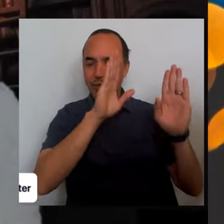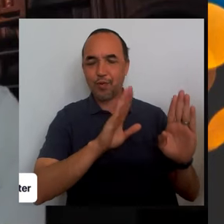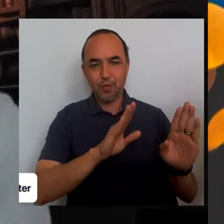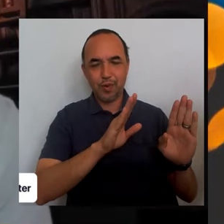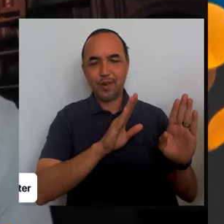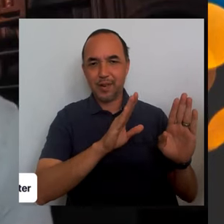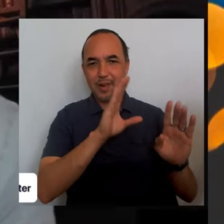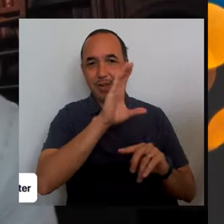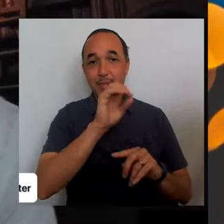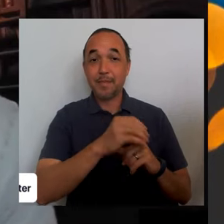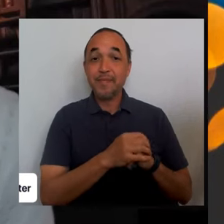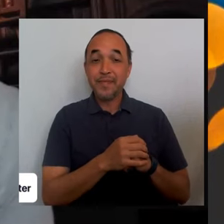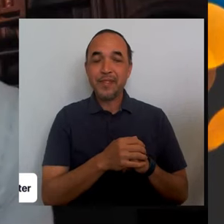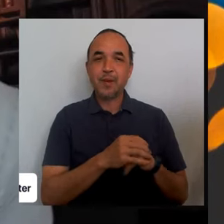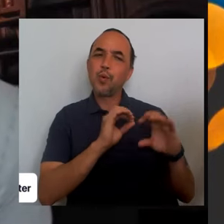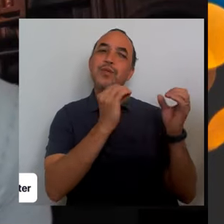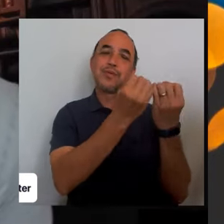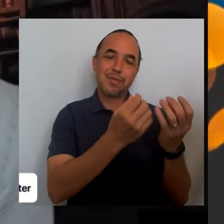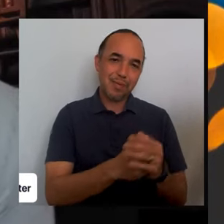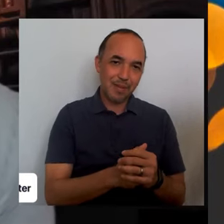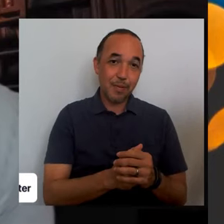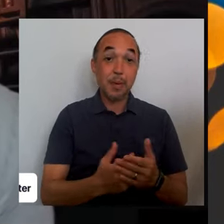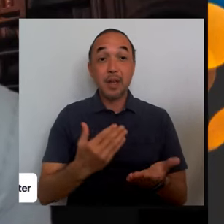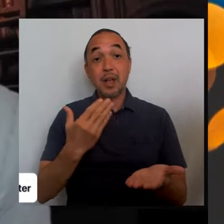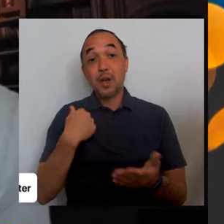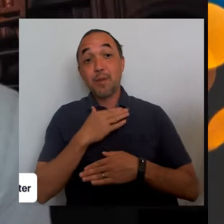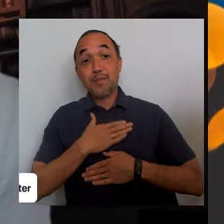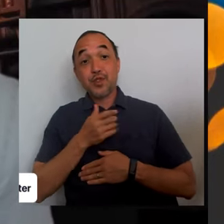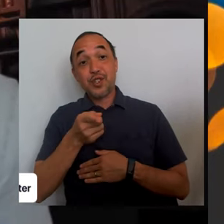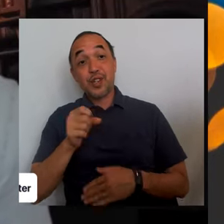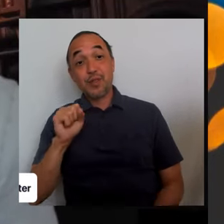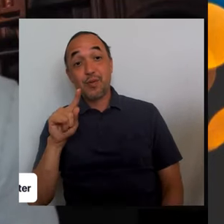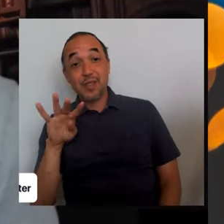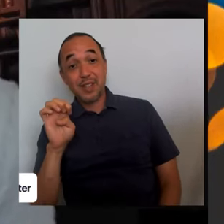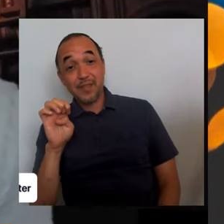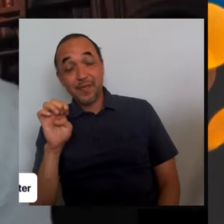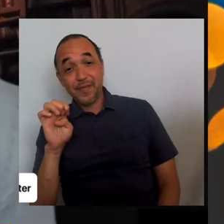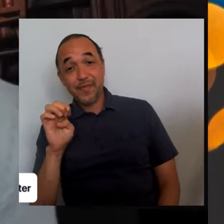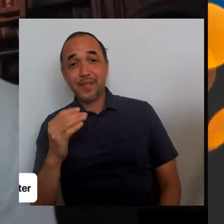appreciate you, Steve, for hanging out today and answering questions, coming on this momentous event.